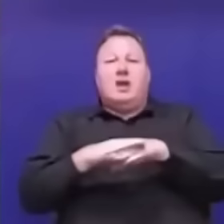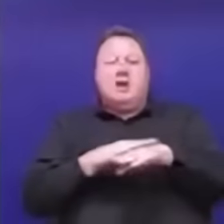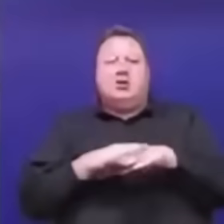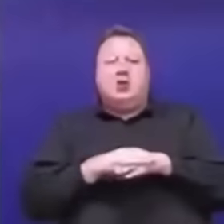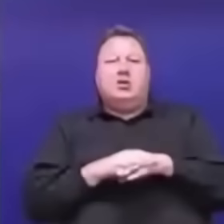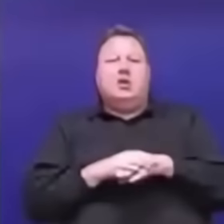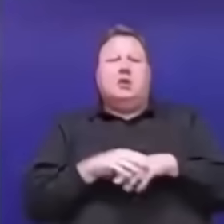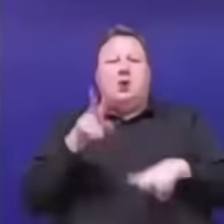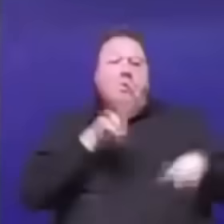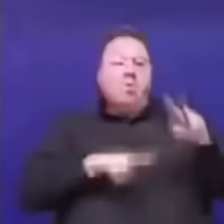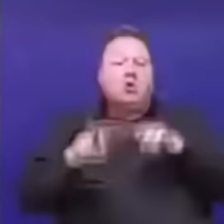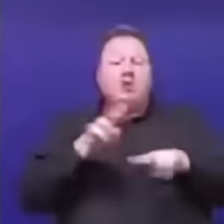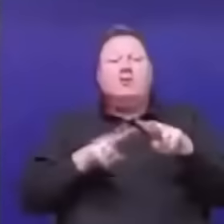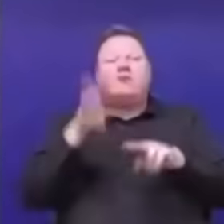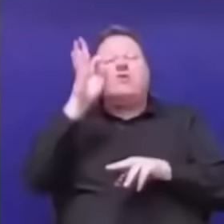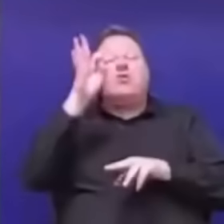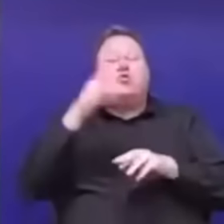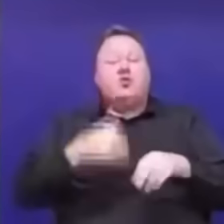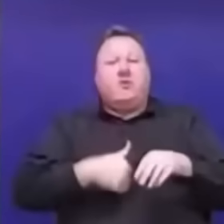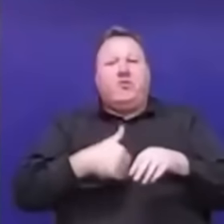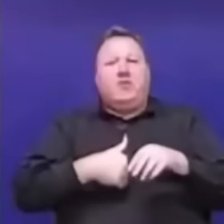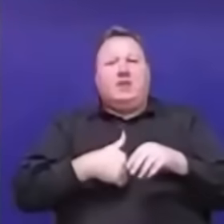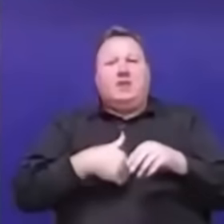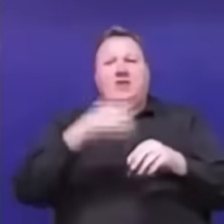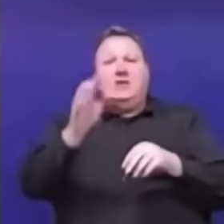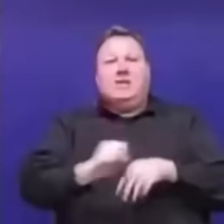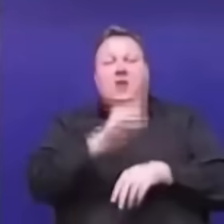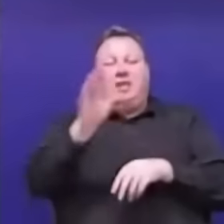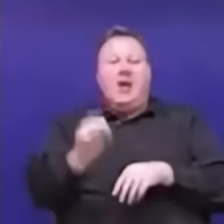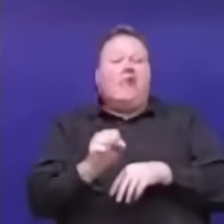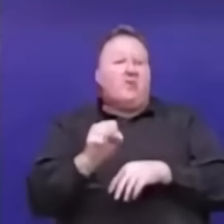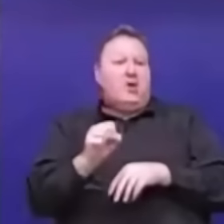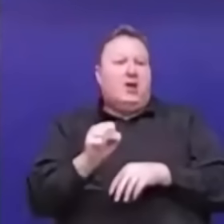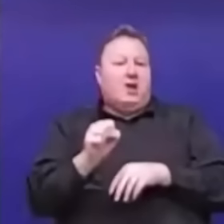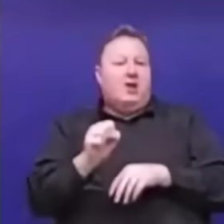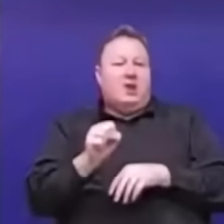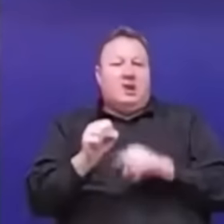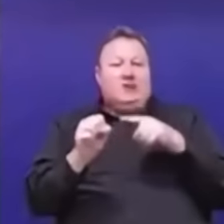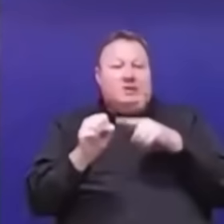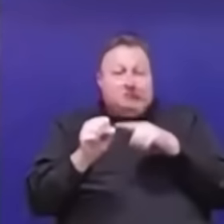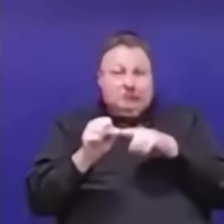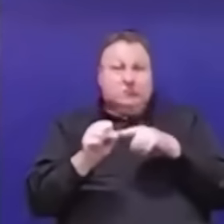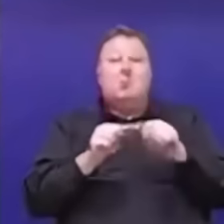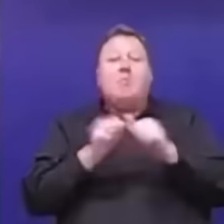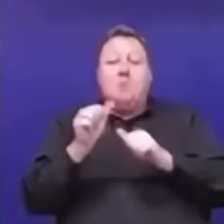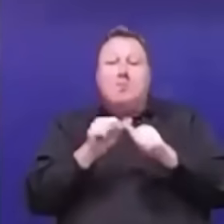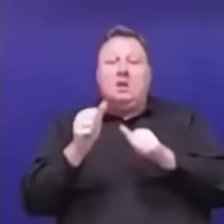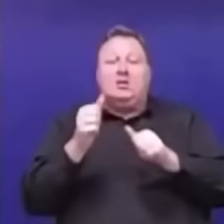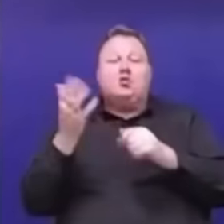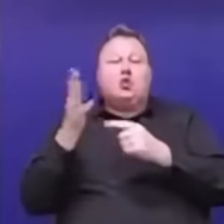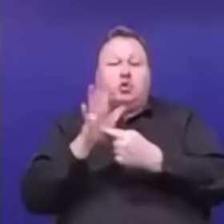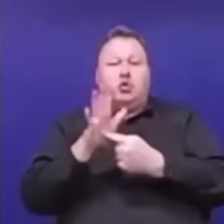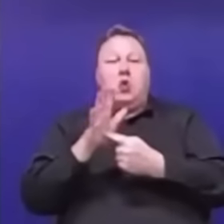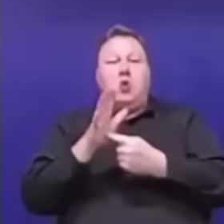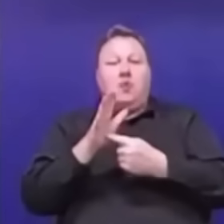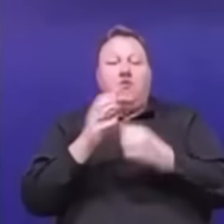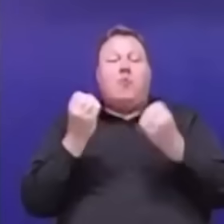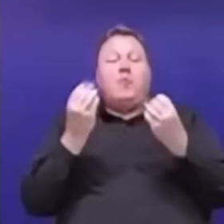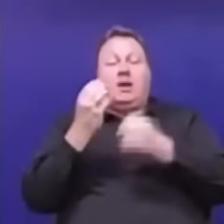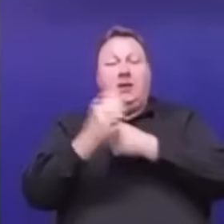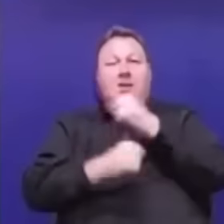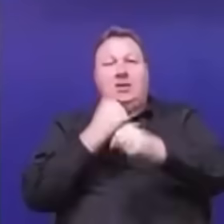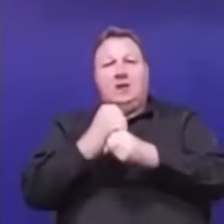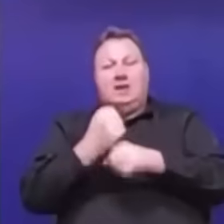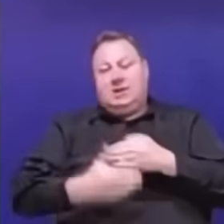and future-fit new South African state that will stand our country in good stead for decades to come in the digital world we